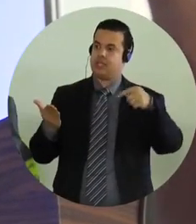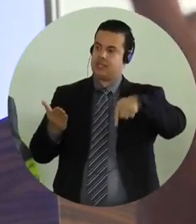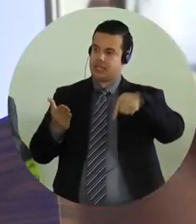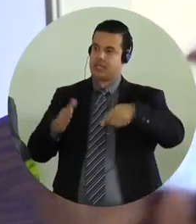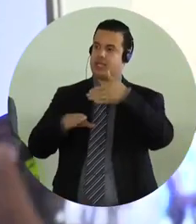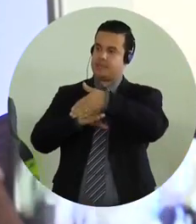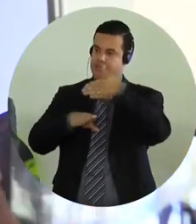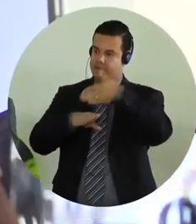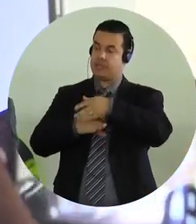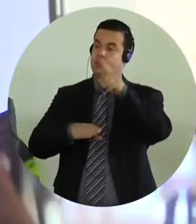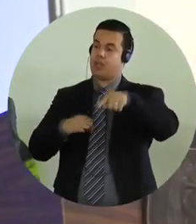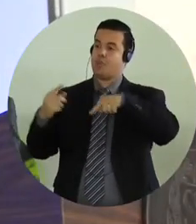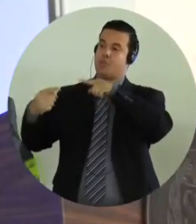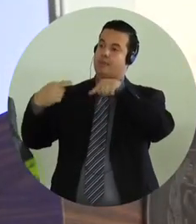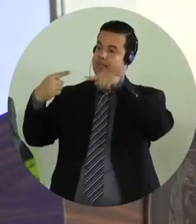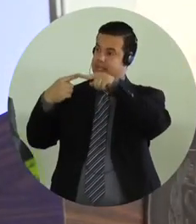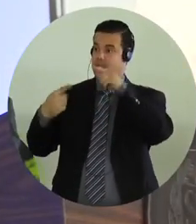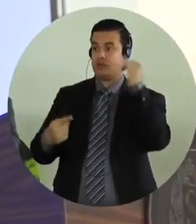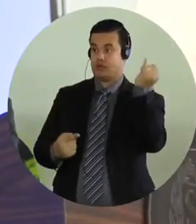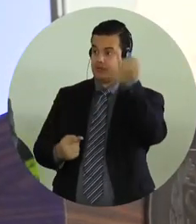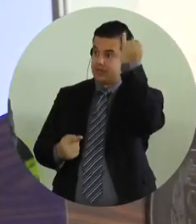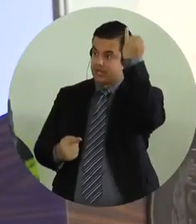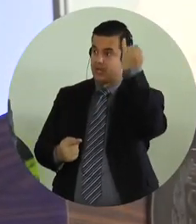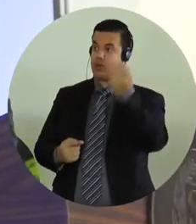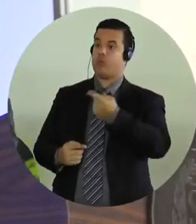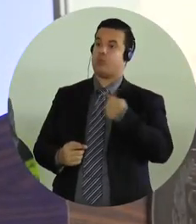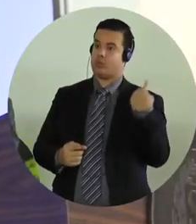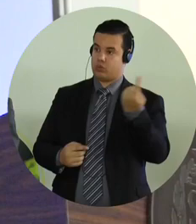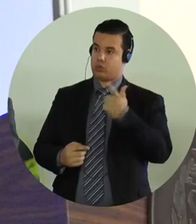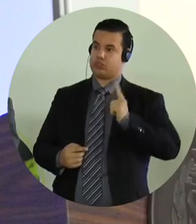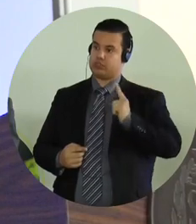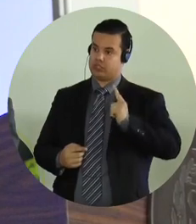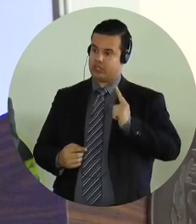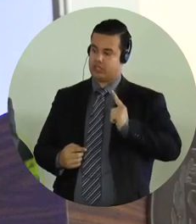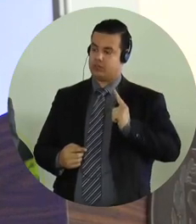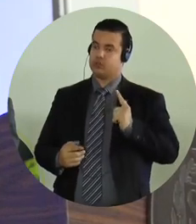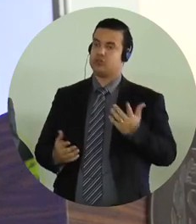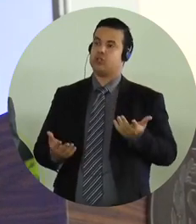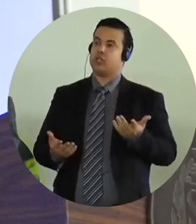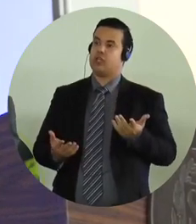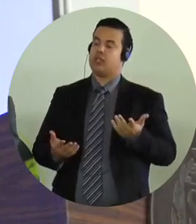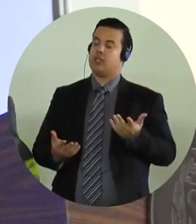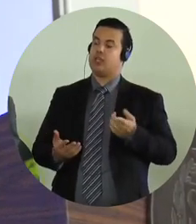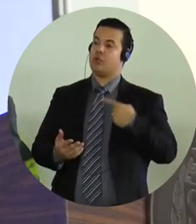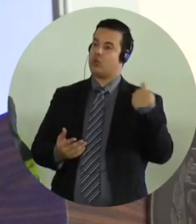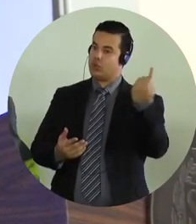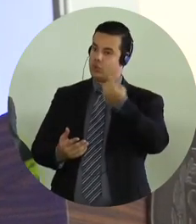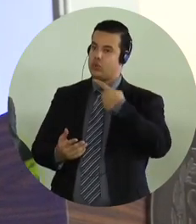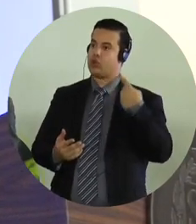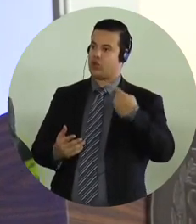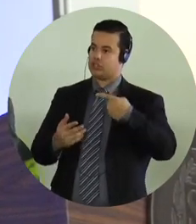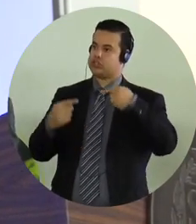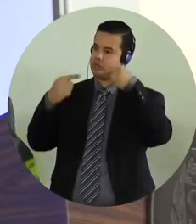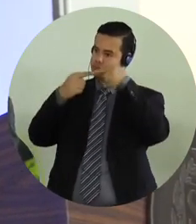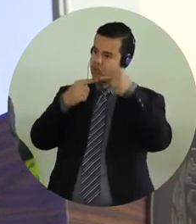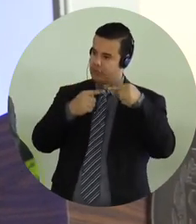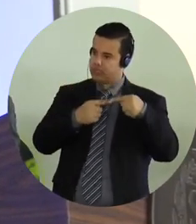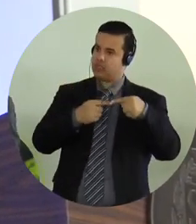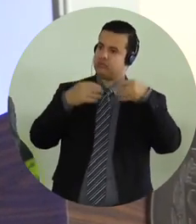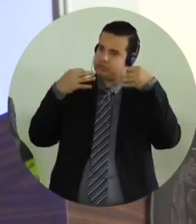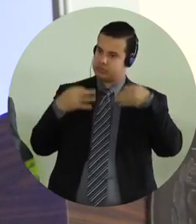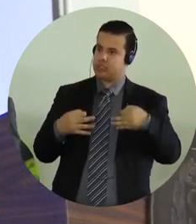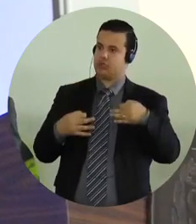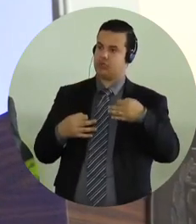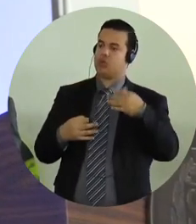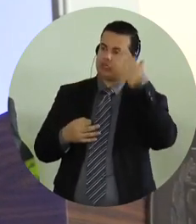a UK-based charity, are very, very closely aligned, and it is something that we know to be a true global issue. And